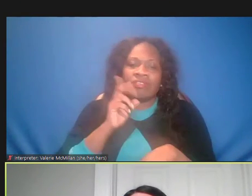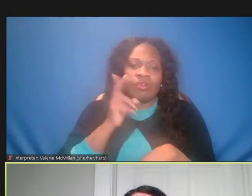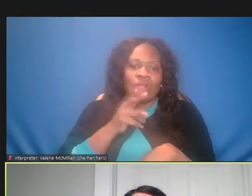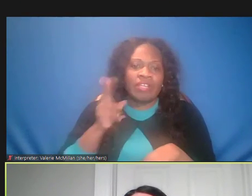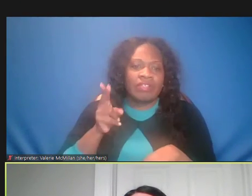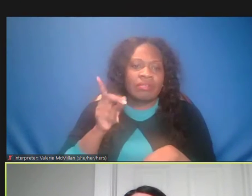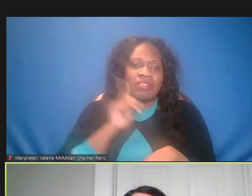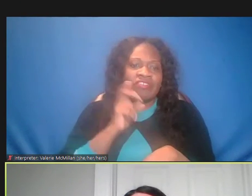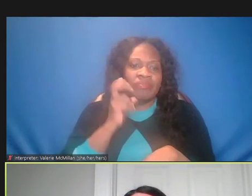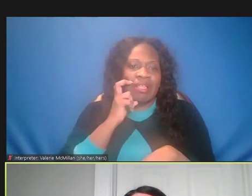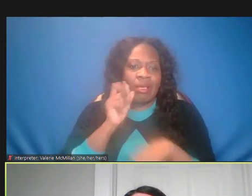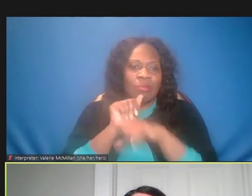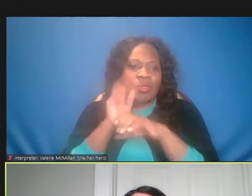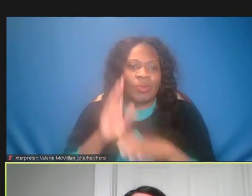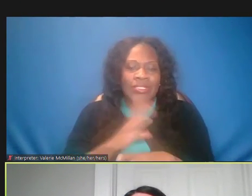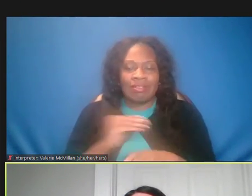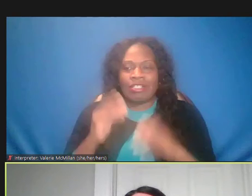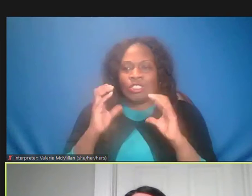slide, please.